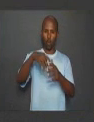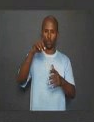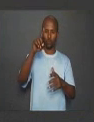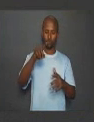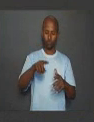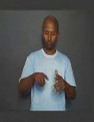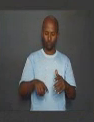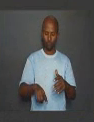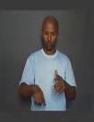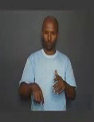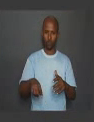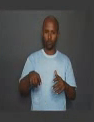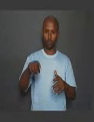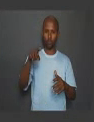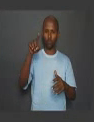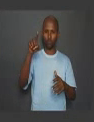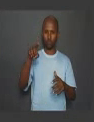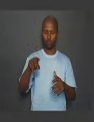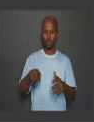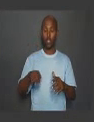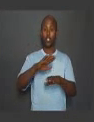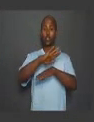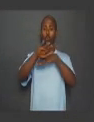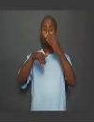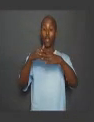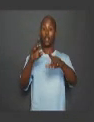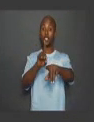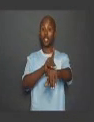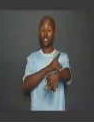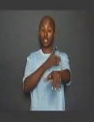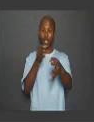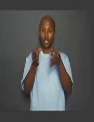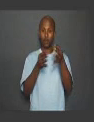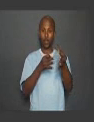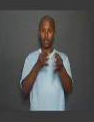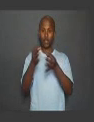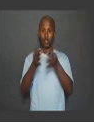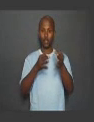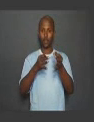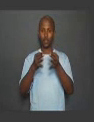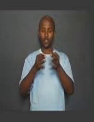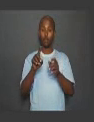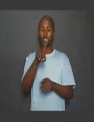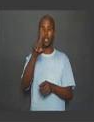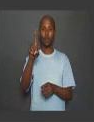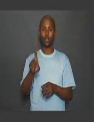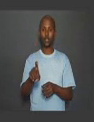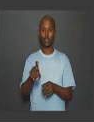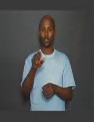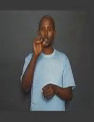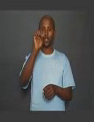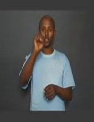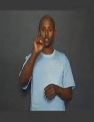to absolute rest, the total distance is expressed by the equation